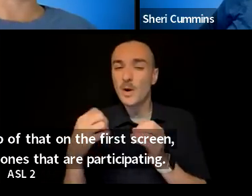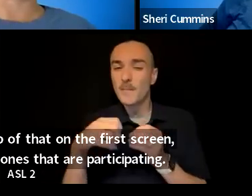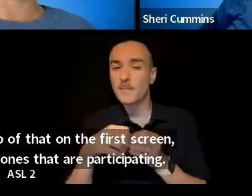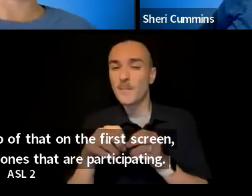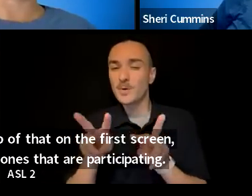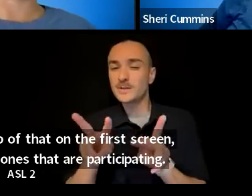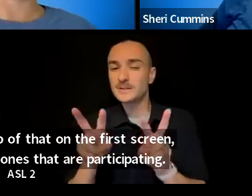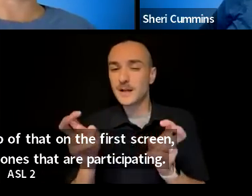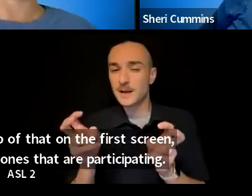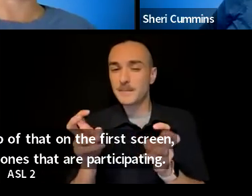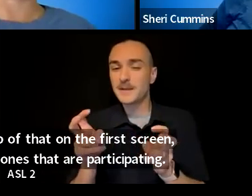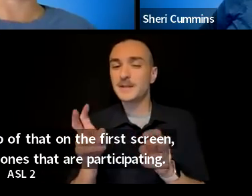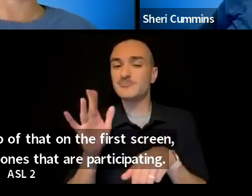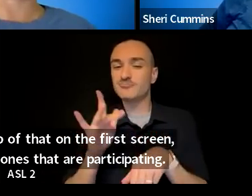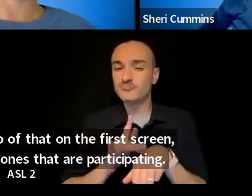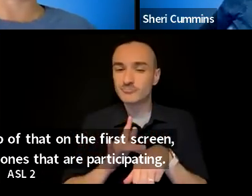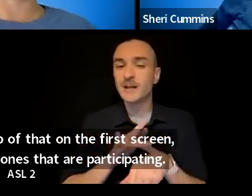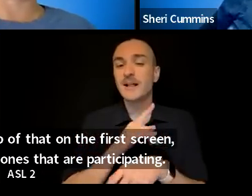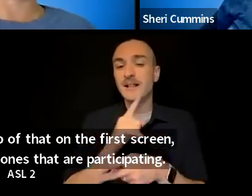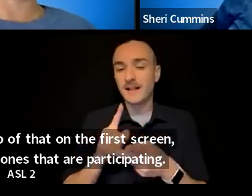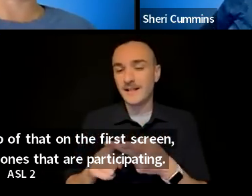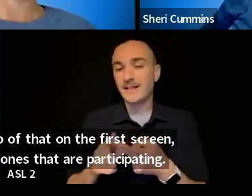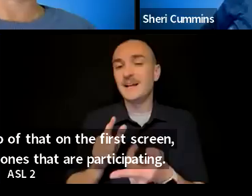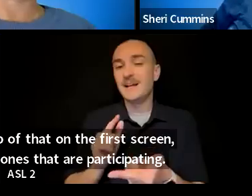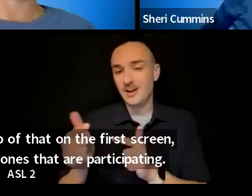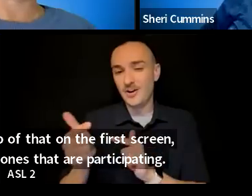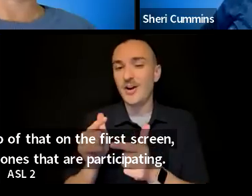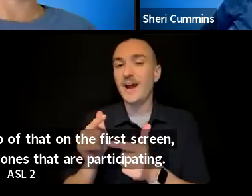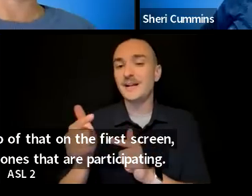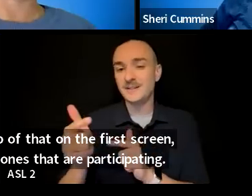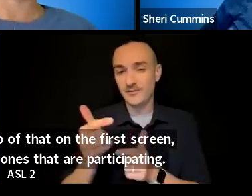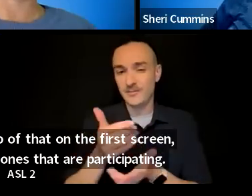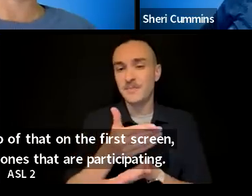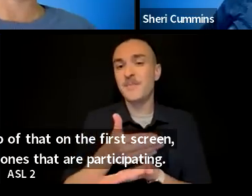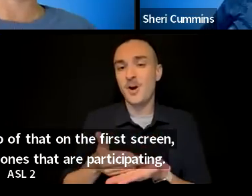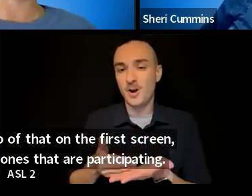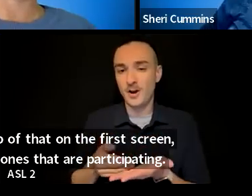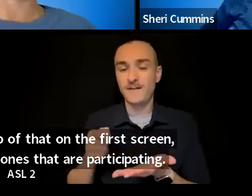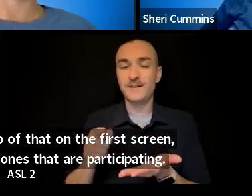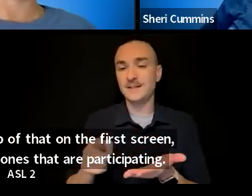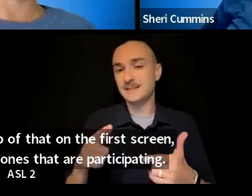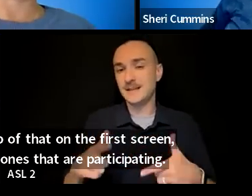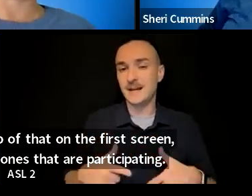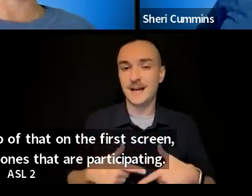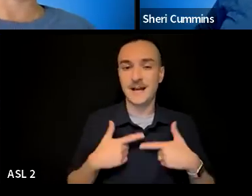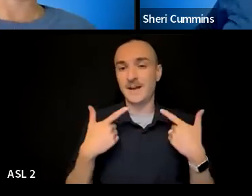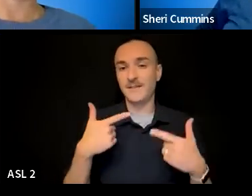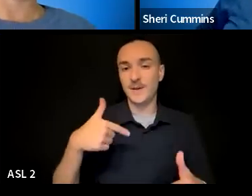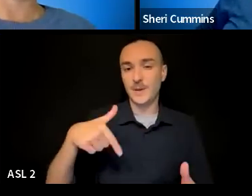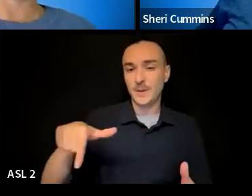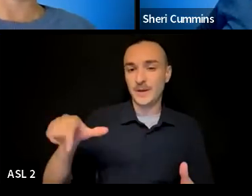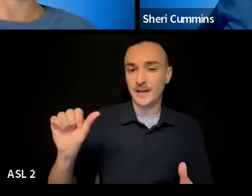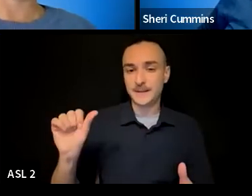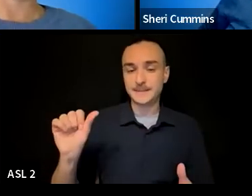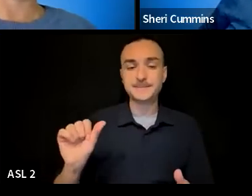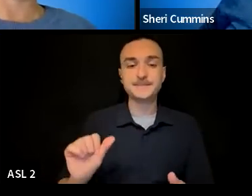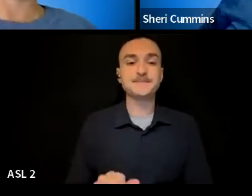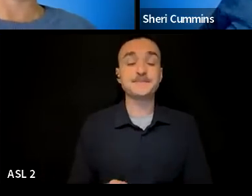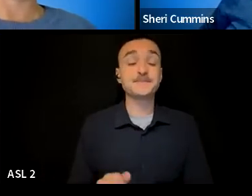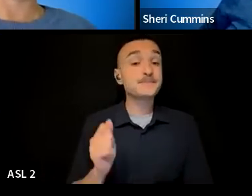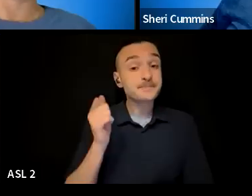our interactive portion of this live Q&A. So, and we're going